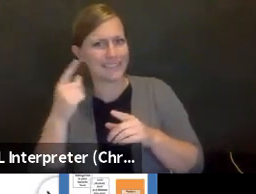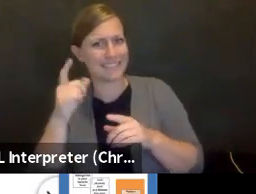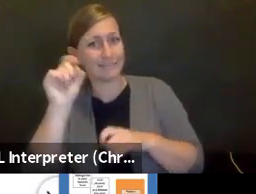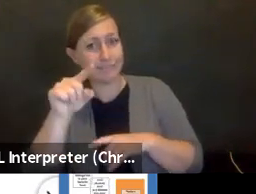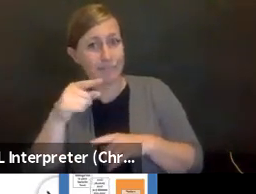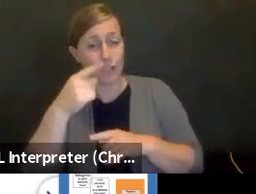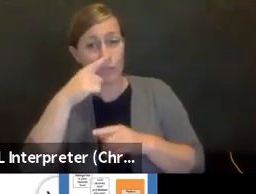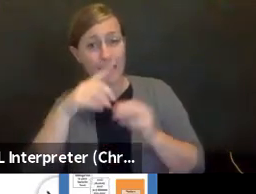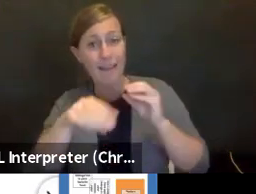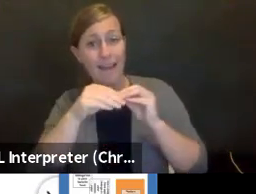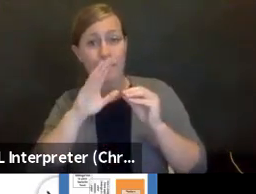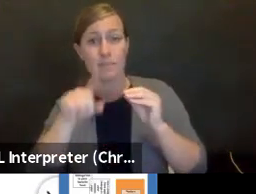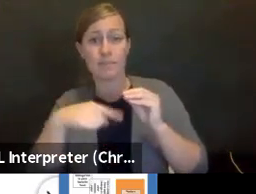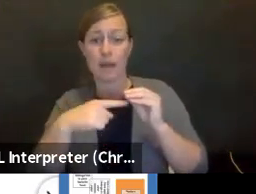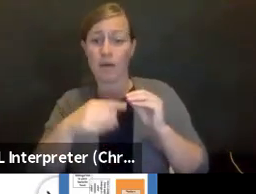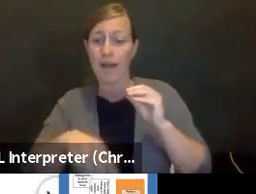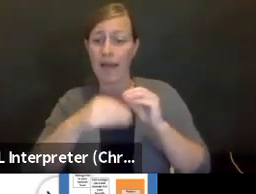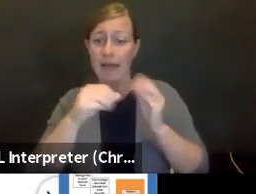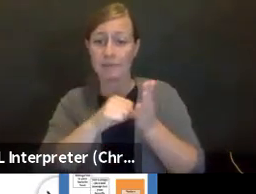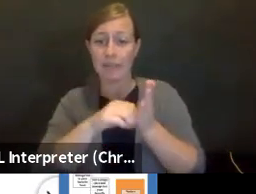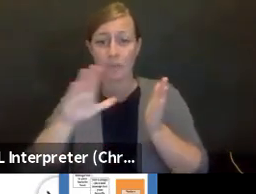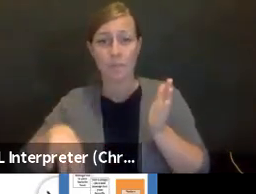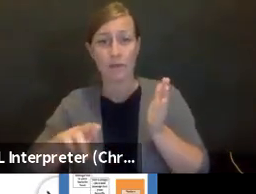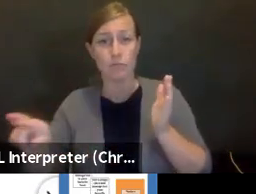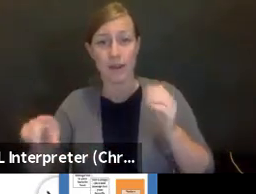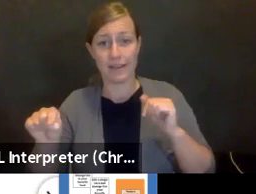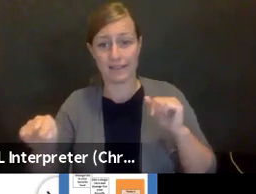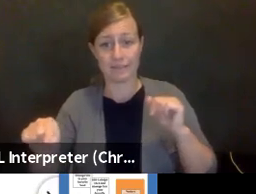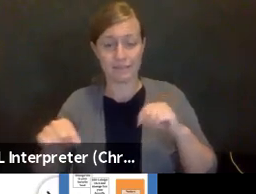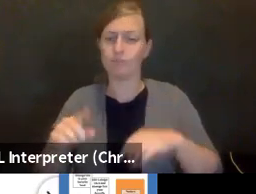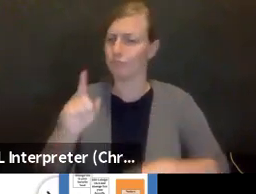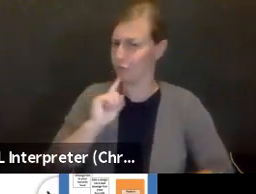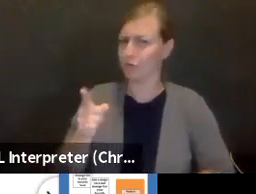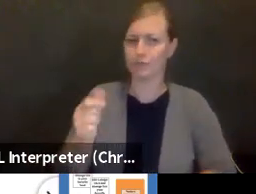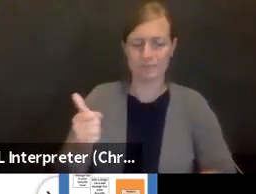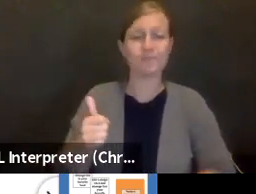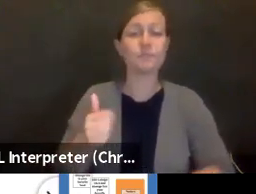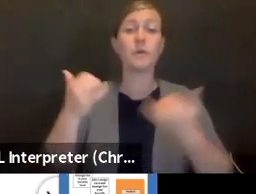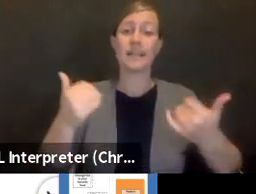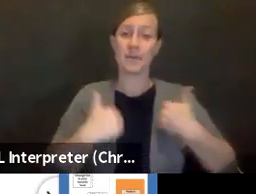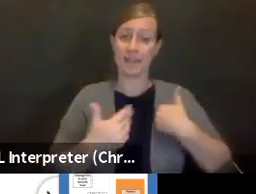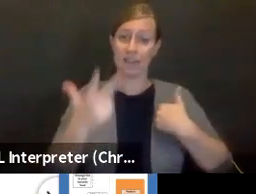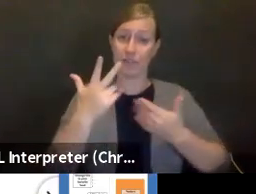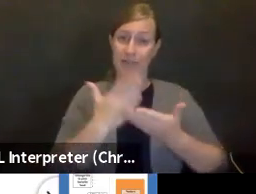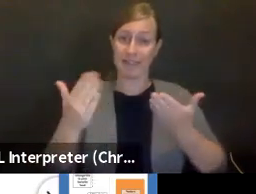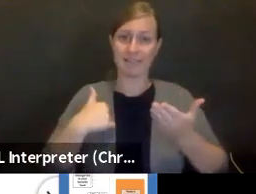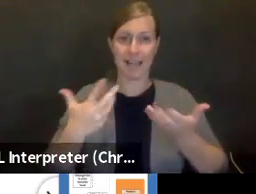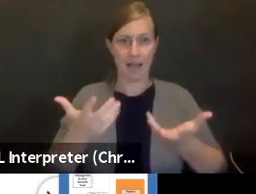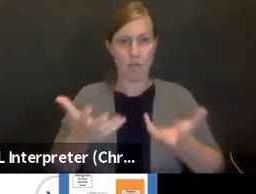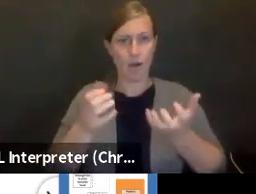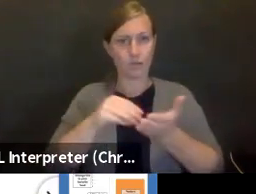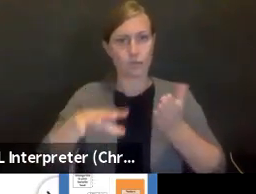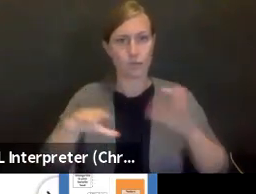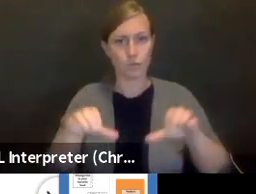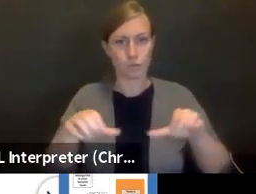talk about add page there at the bottom right-hand corner? Of course. So now we have 3 different things that I want them to do on this